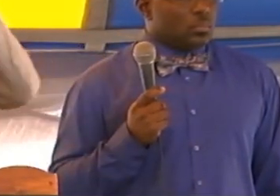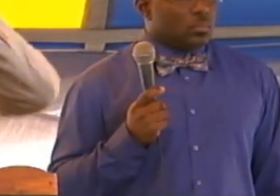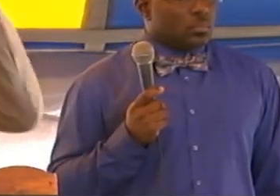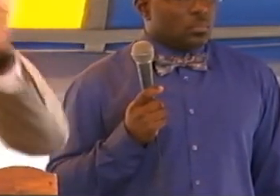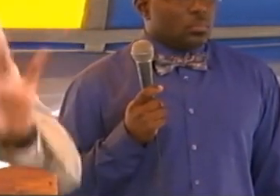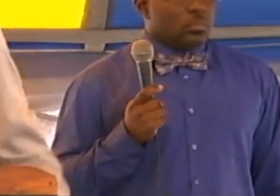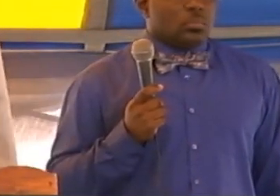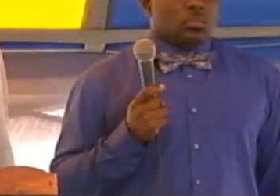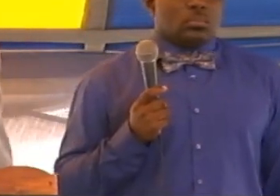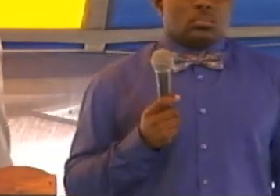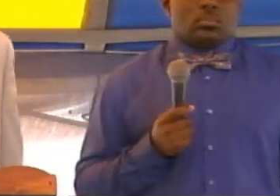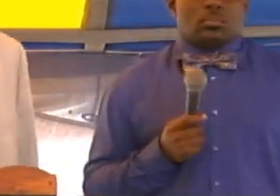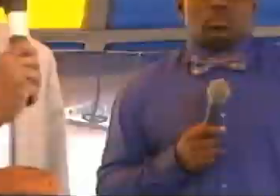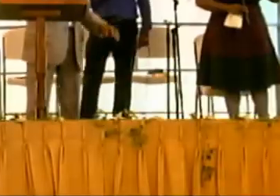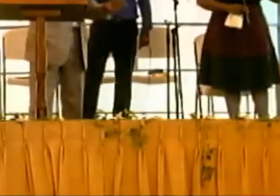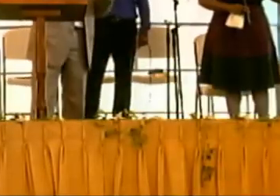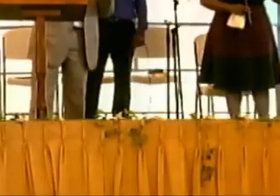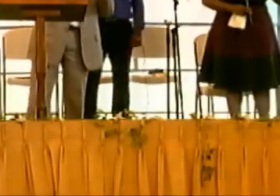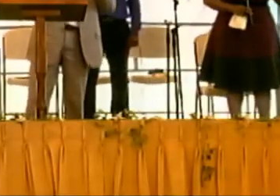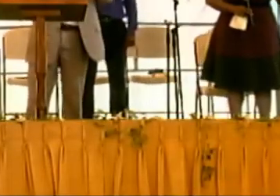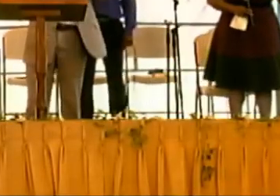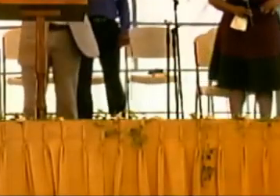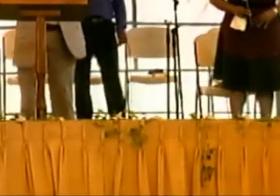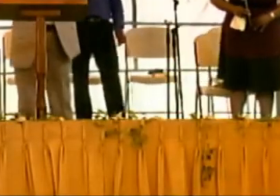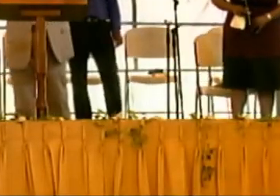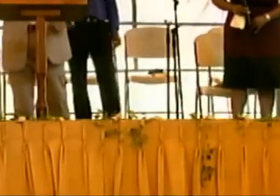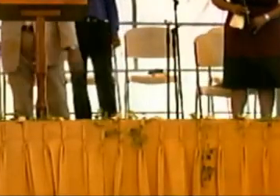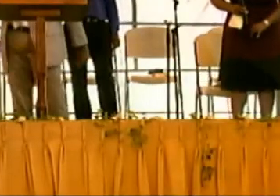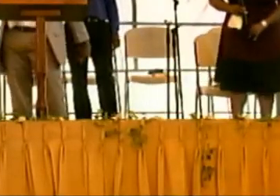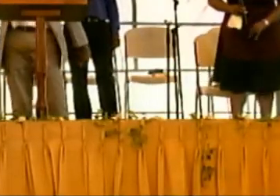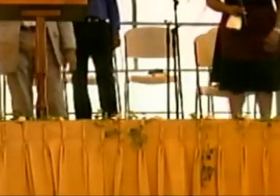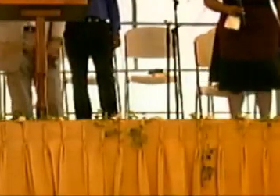see Jesus now, but there's coming a day.